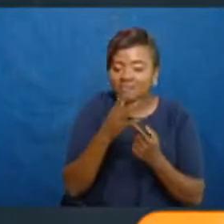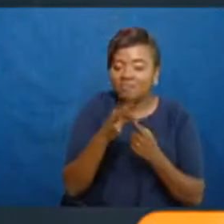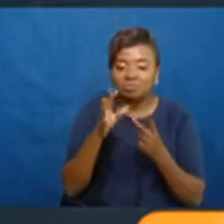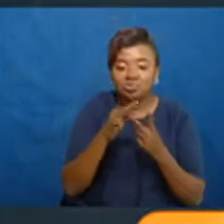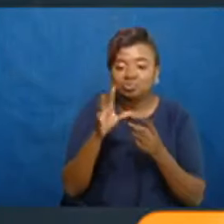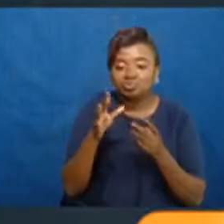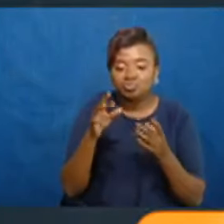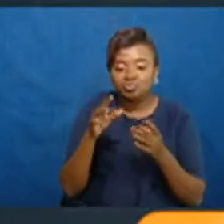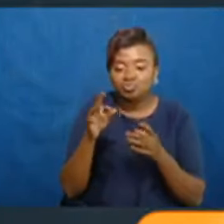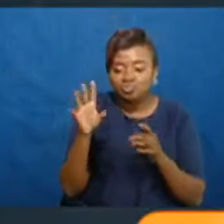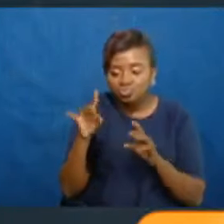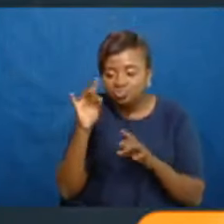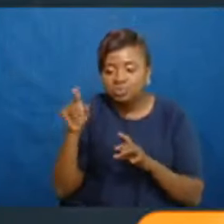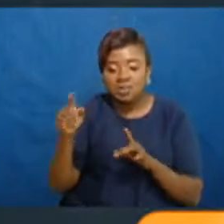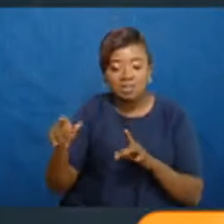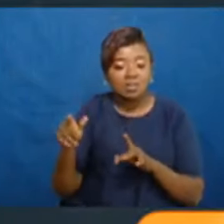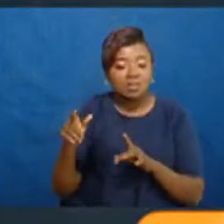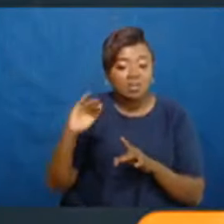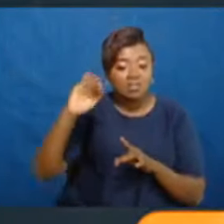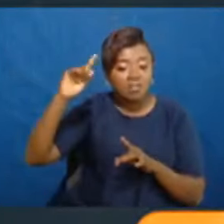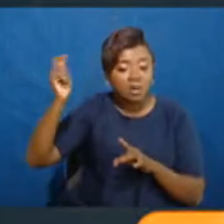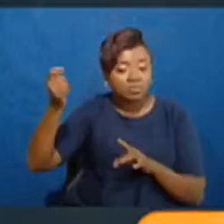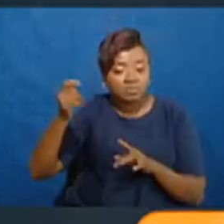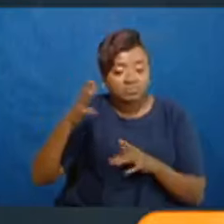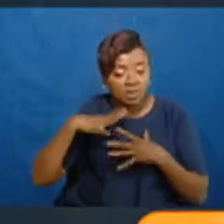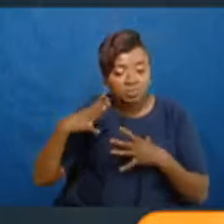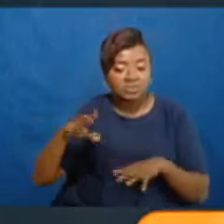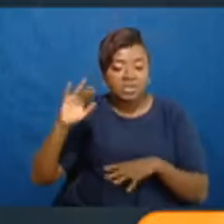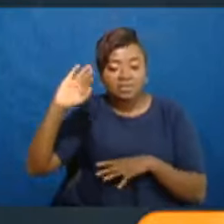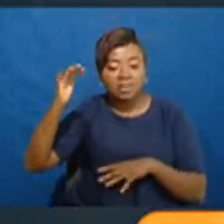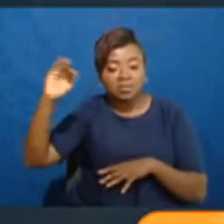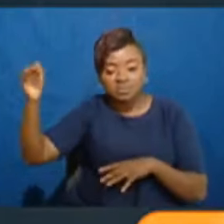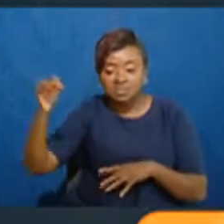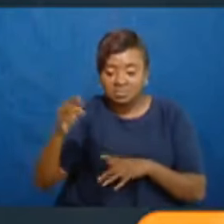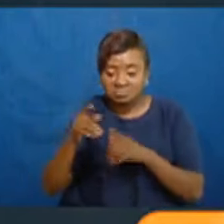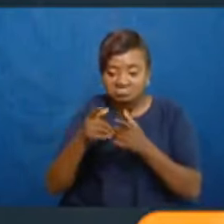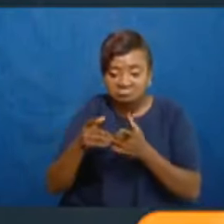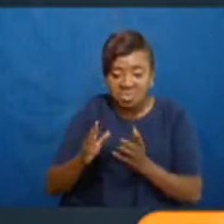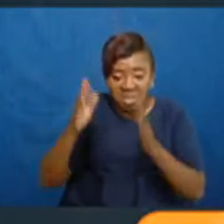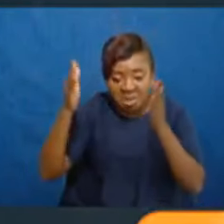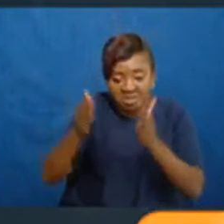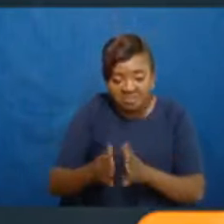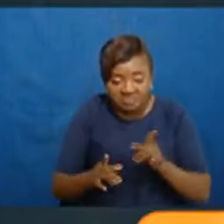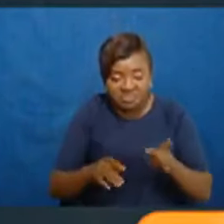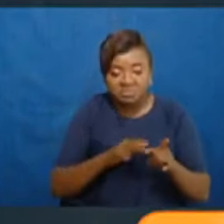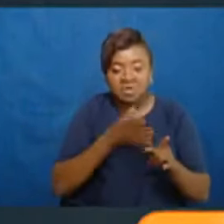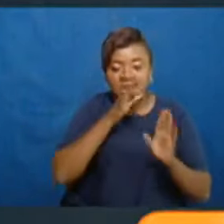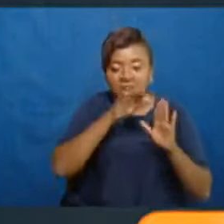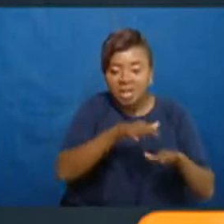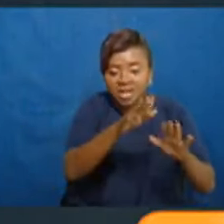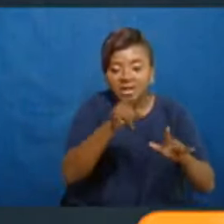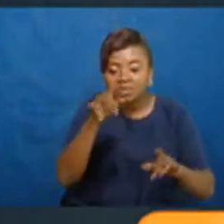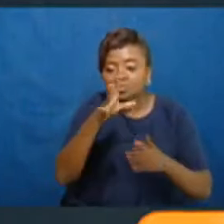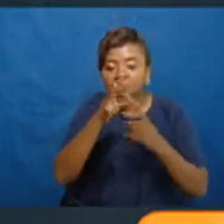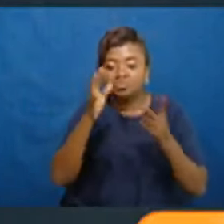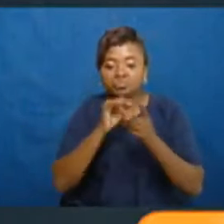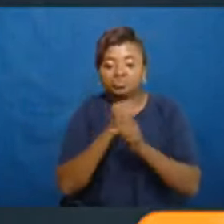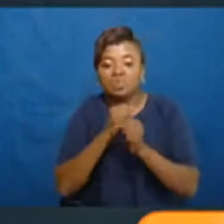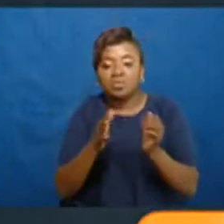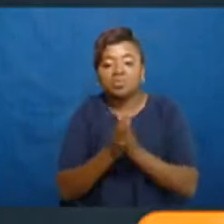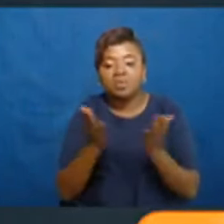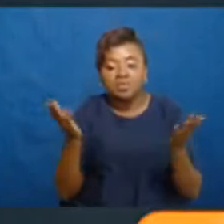somehow the fate of politics and the shape of politics between the mountain, the lake, and the valley. Now, if